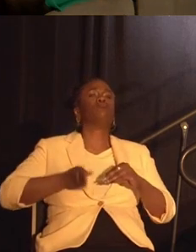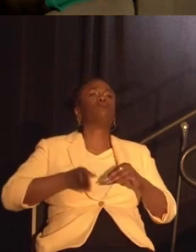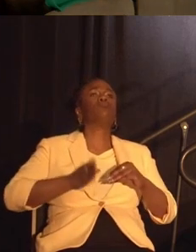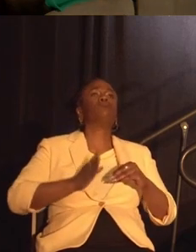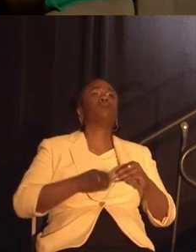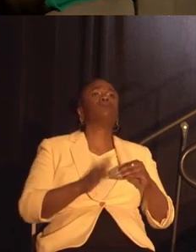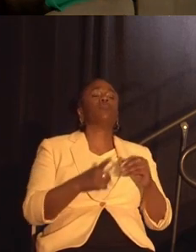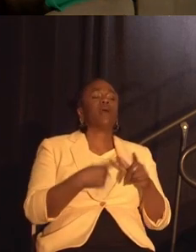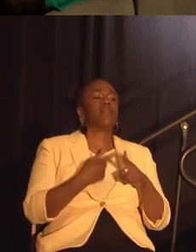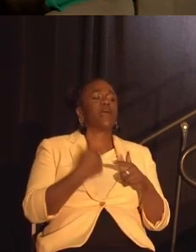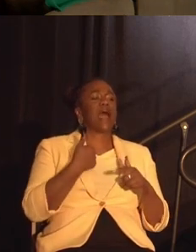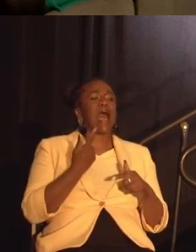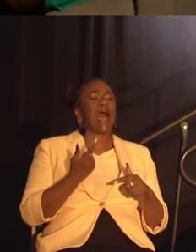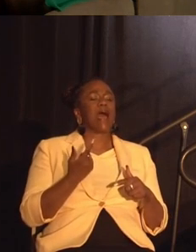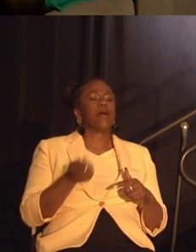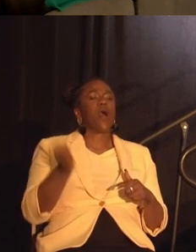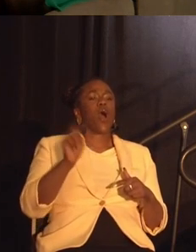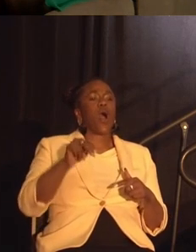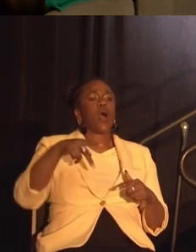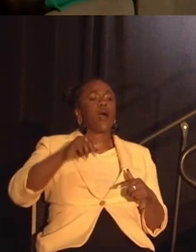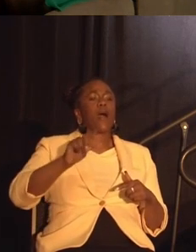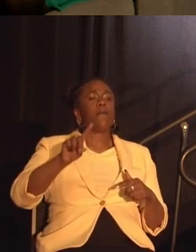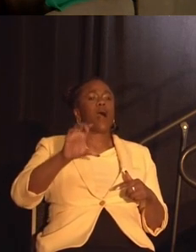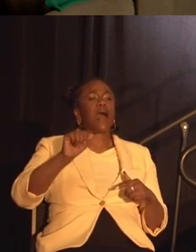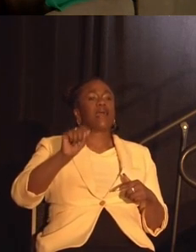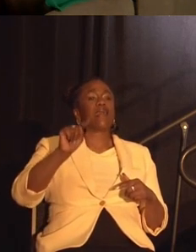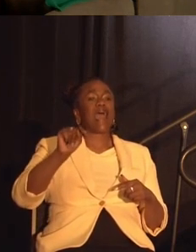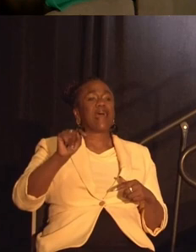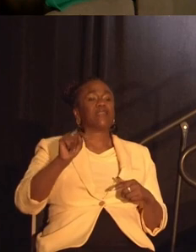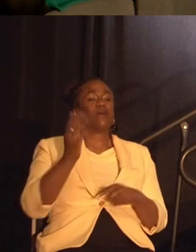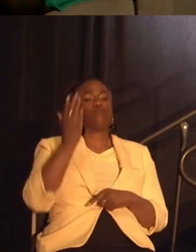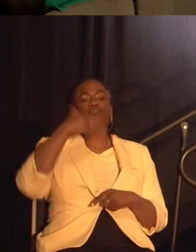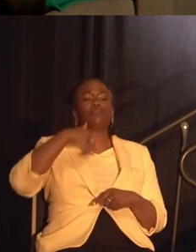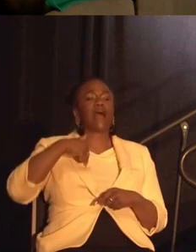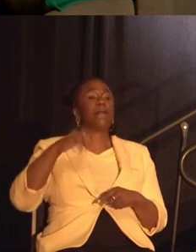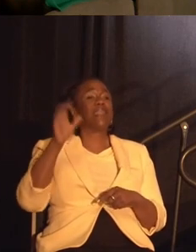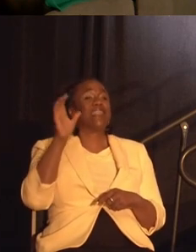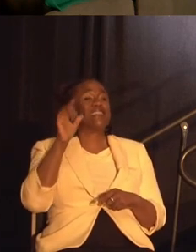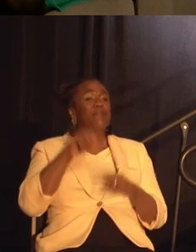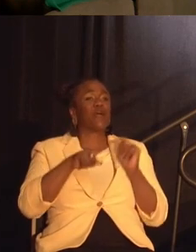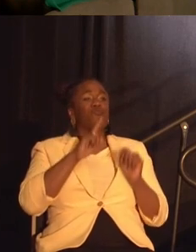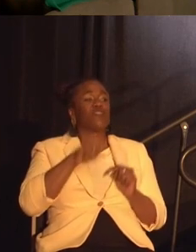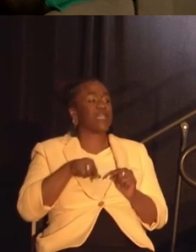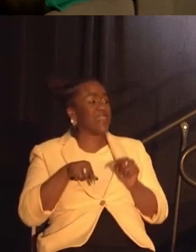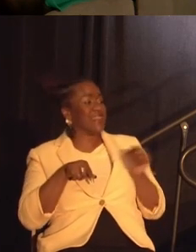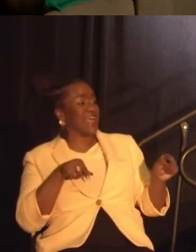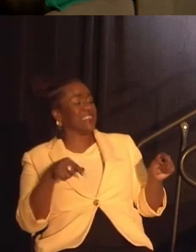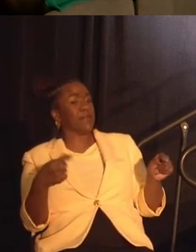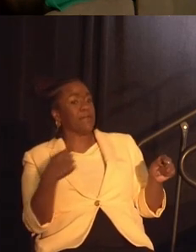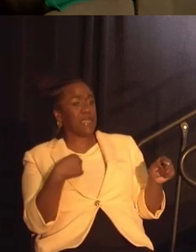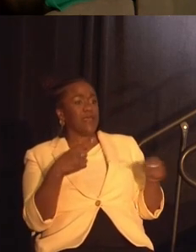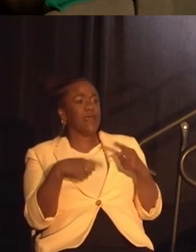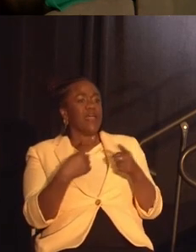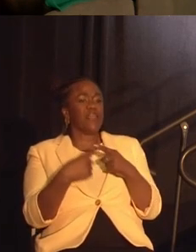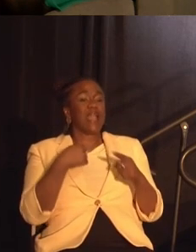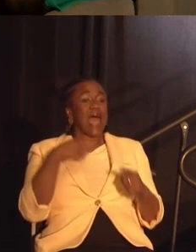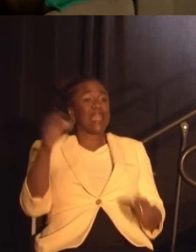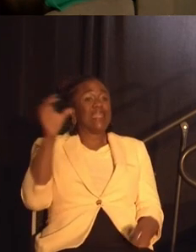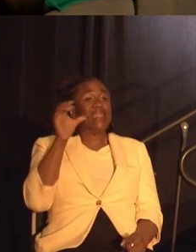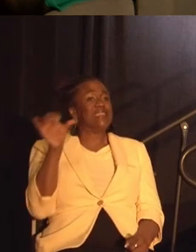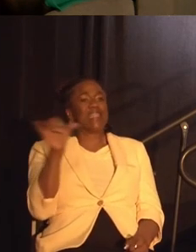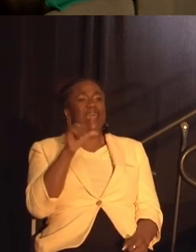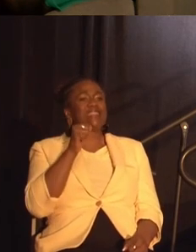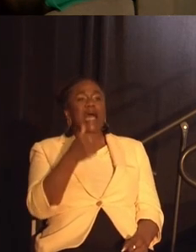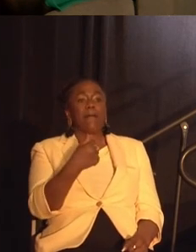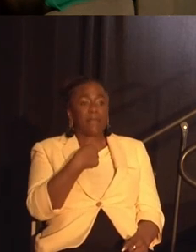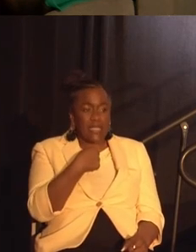put myself on like a podcast, pretend I'm listening to a podcast, but it's me, and I'll hear when something's off. Like I'll